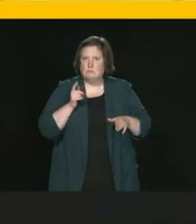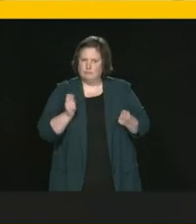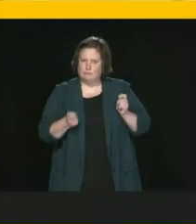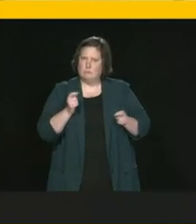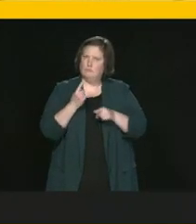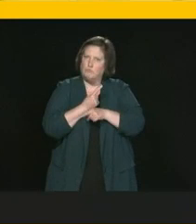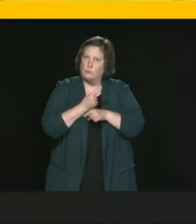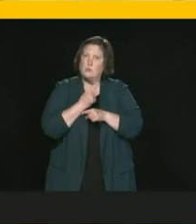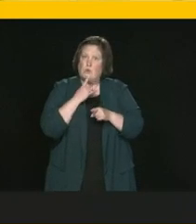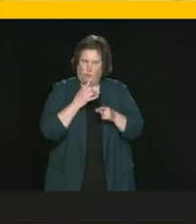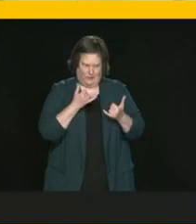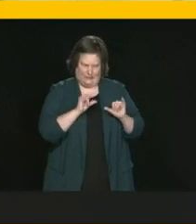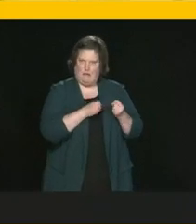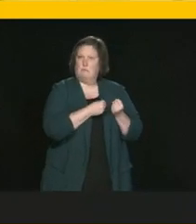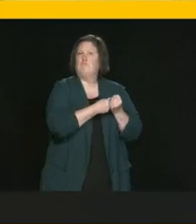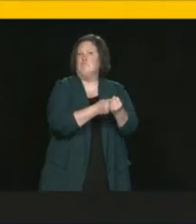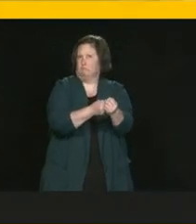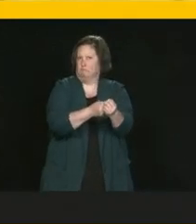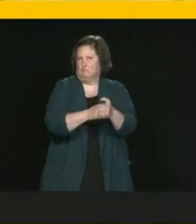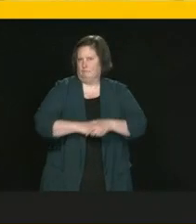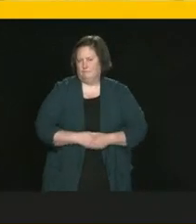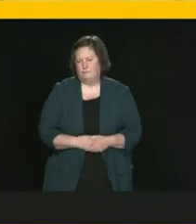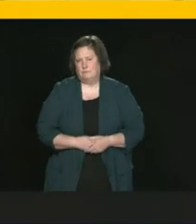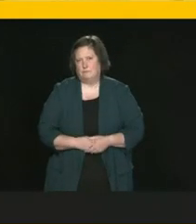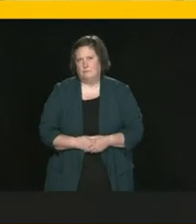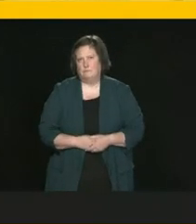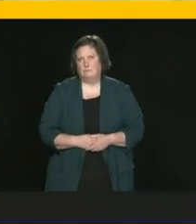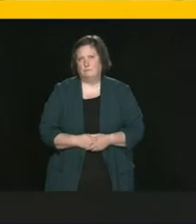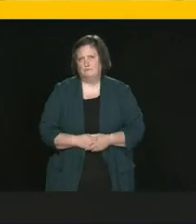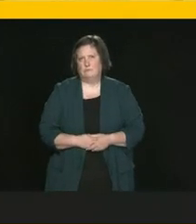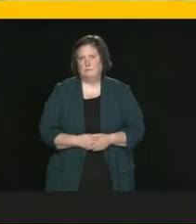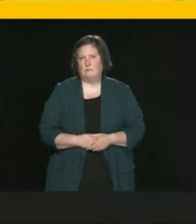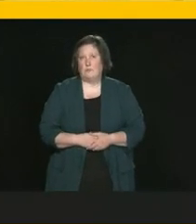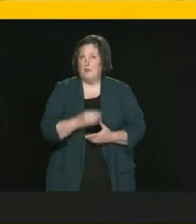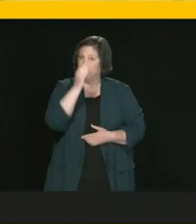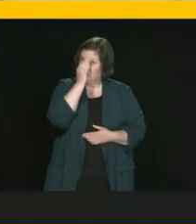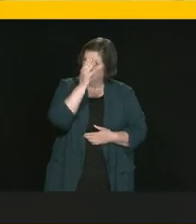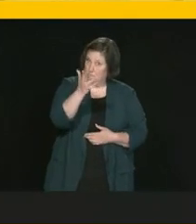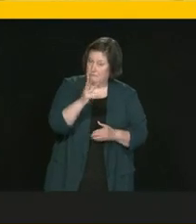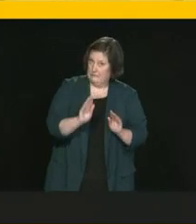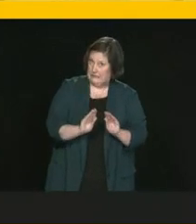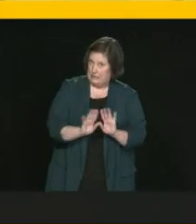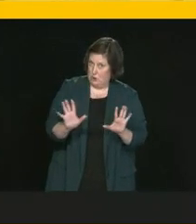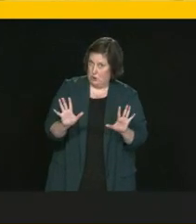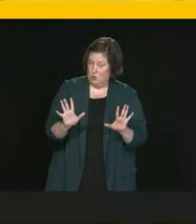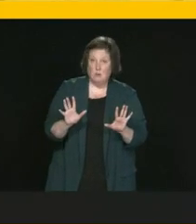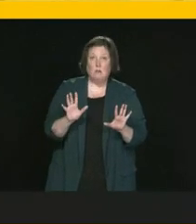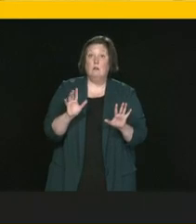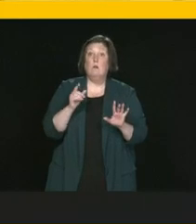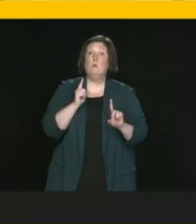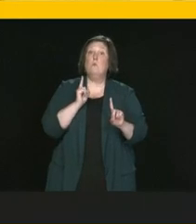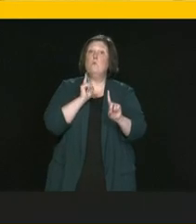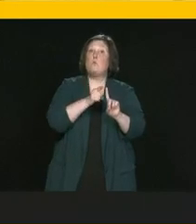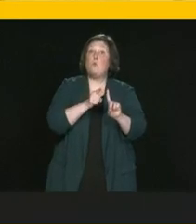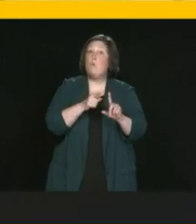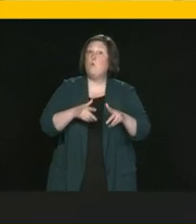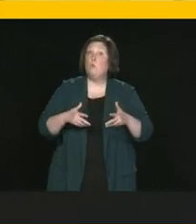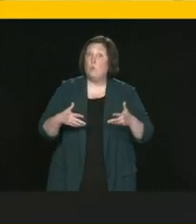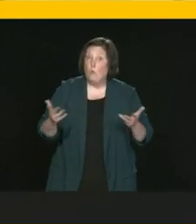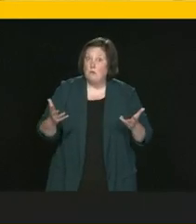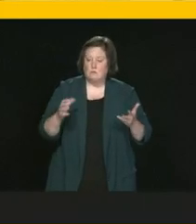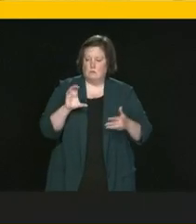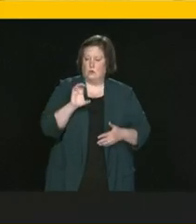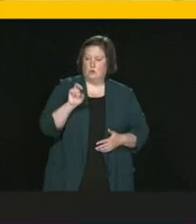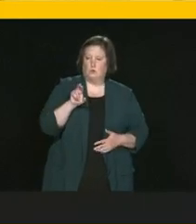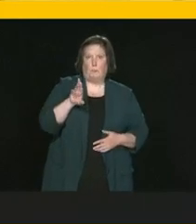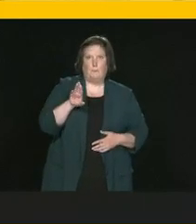properly supported. But I want to be very clear with Canadians. Our goal here is to make sure that the CERB is working